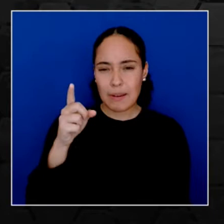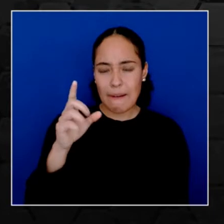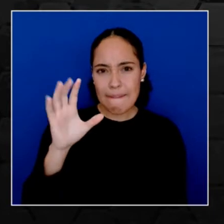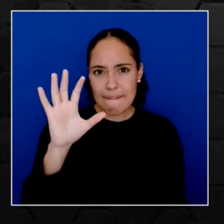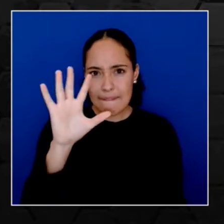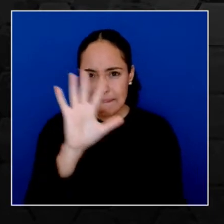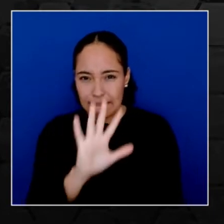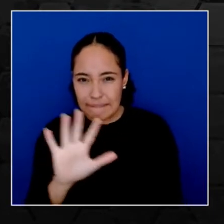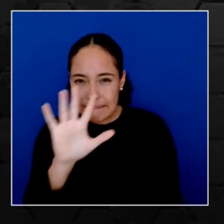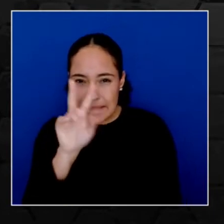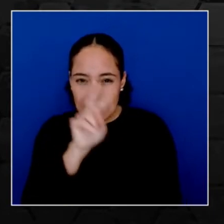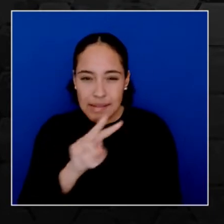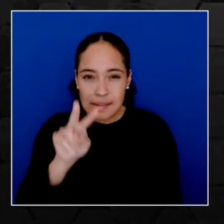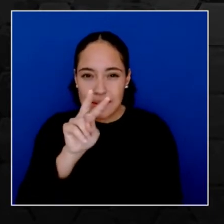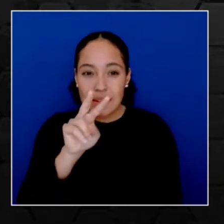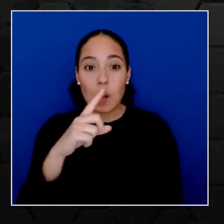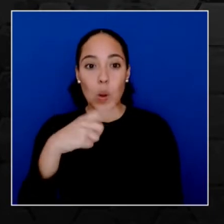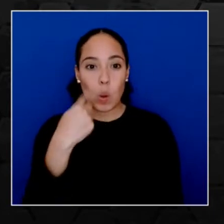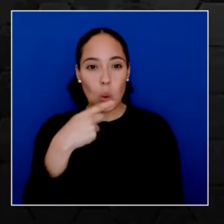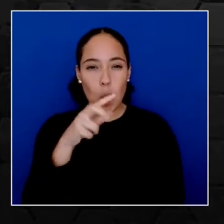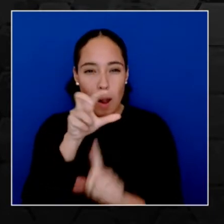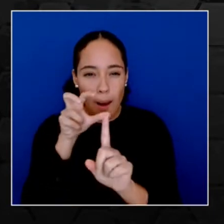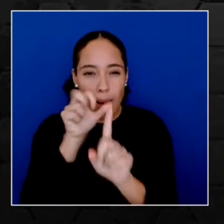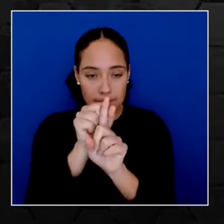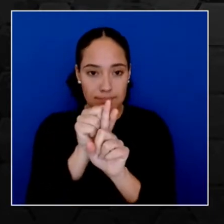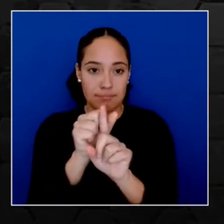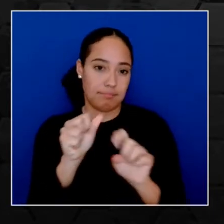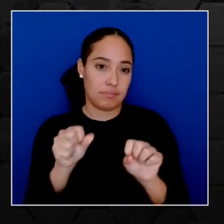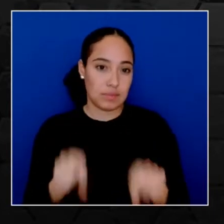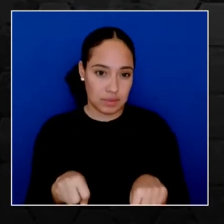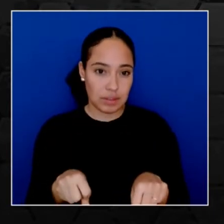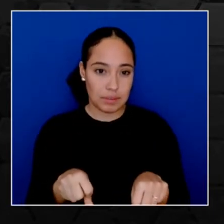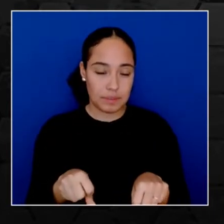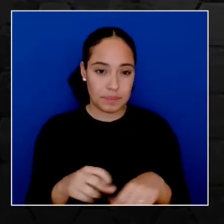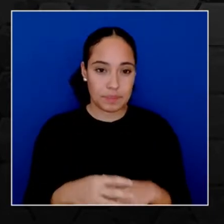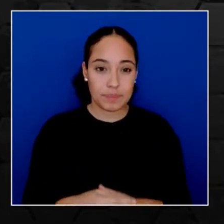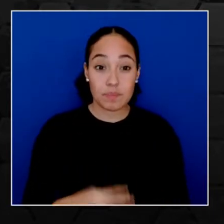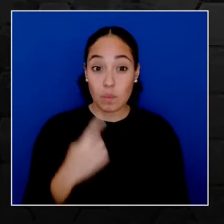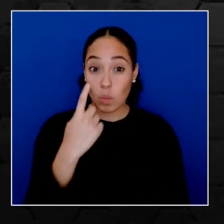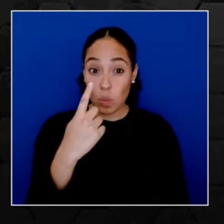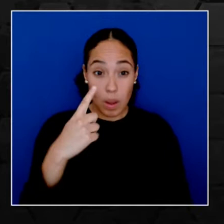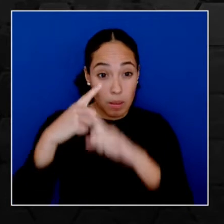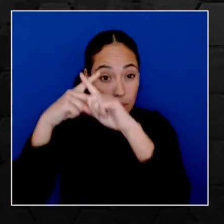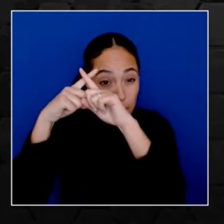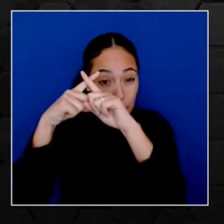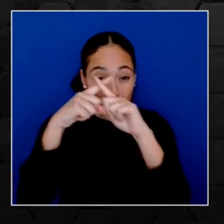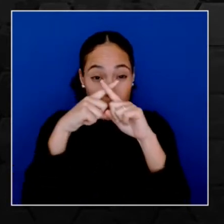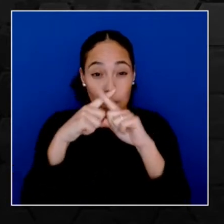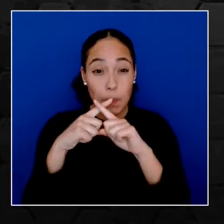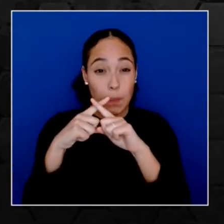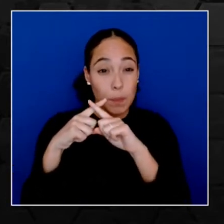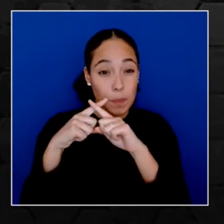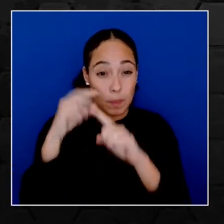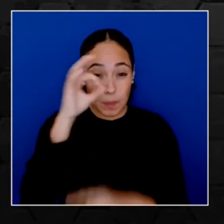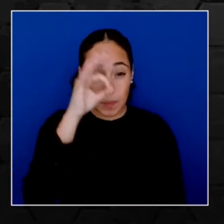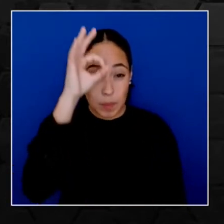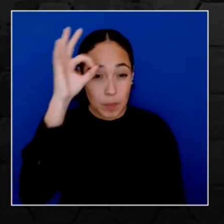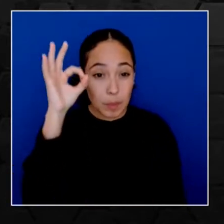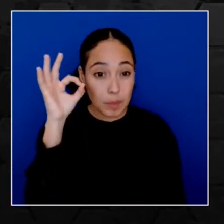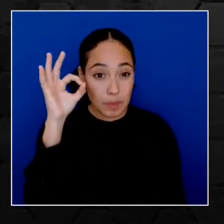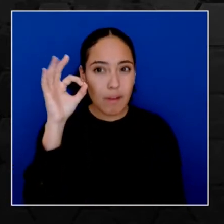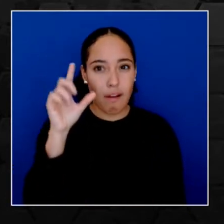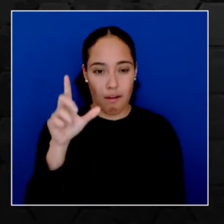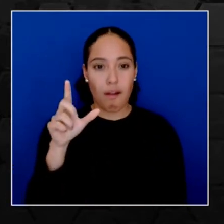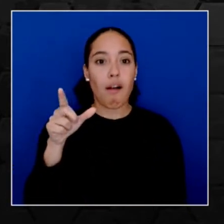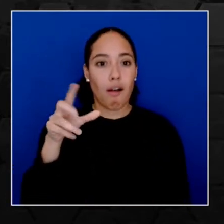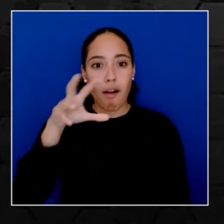of precision, as said earlier, is enough to render the entire authentication invalid. And as mentioned, the depth factor involved here